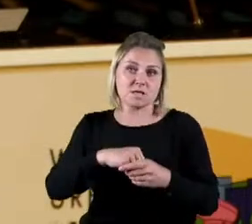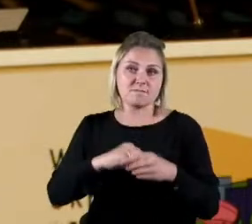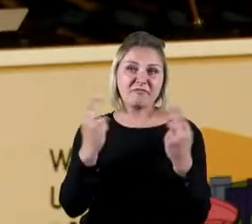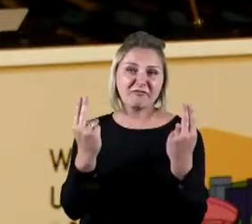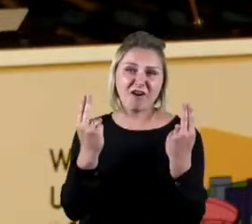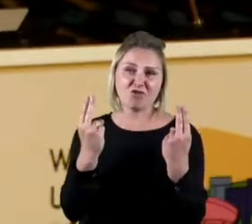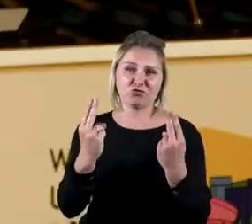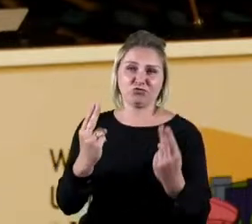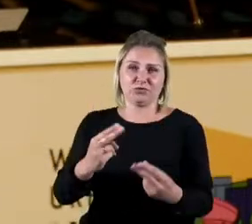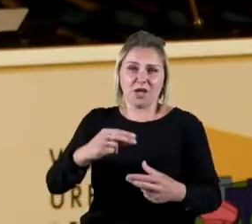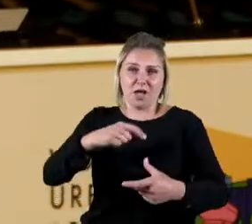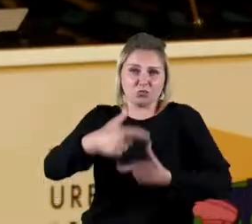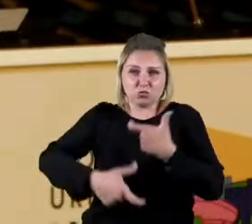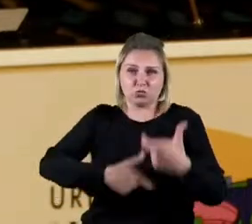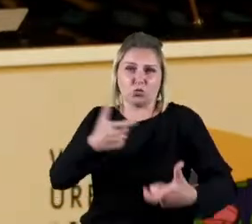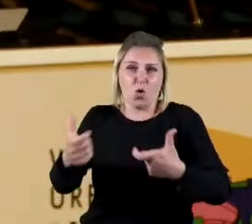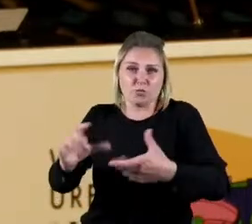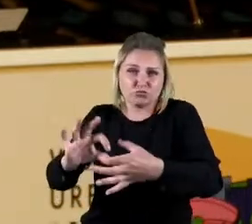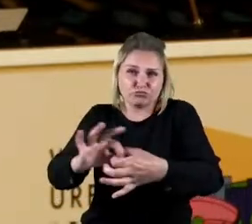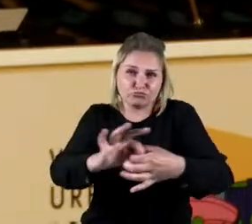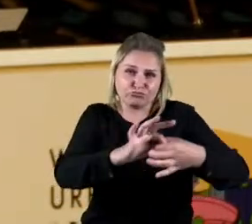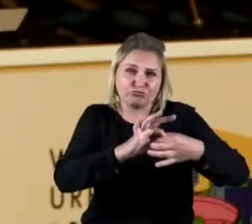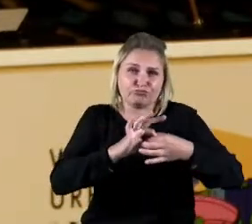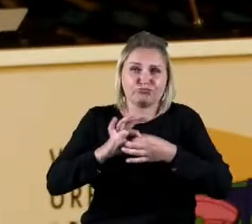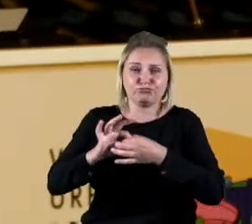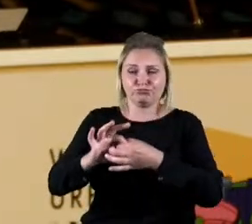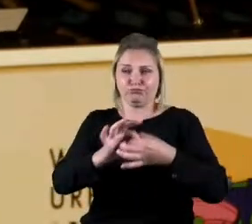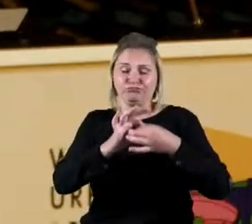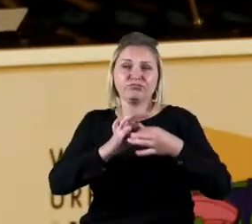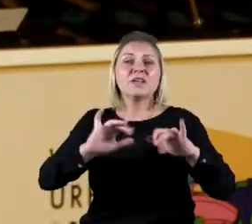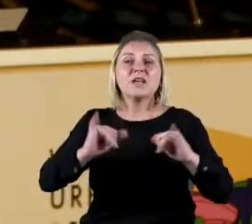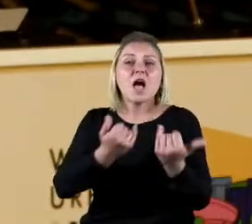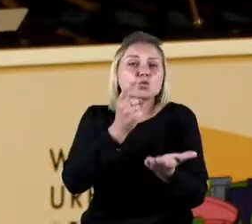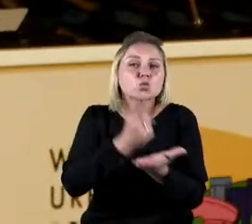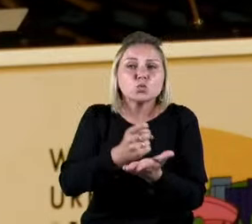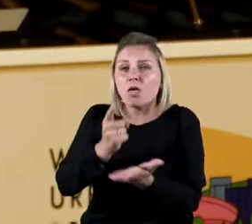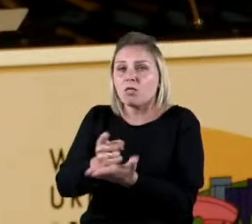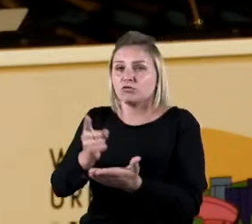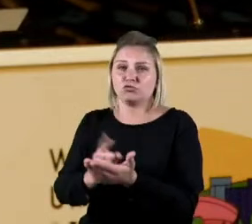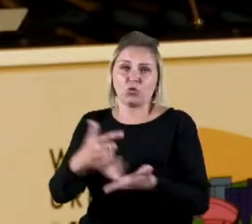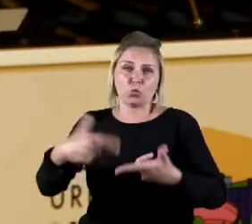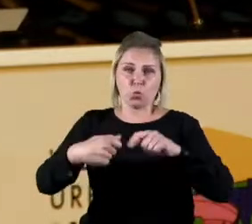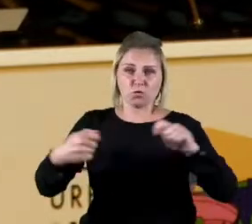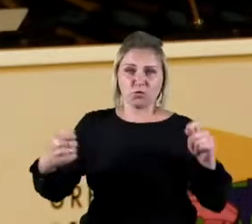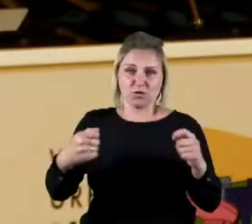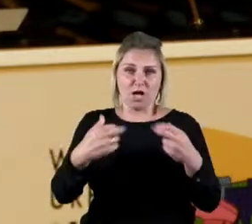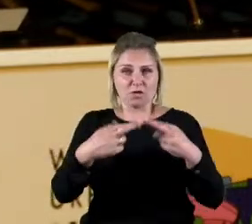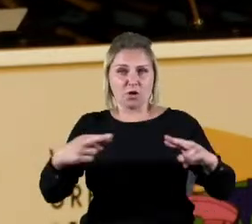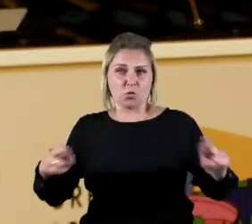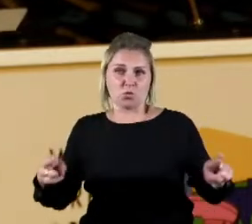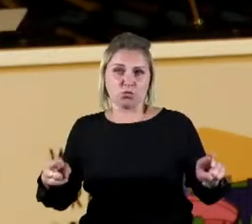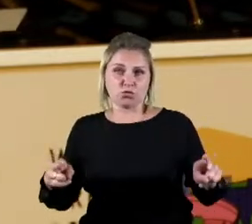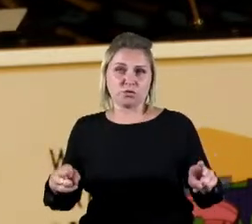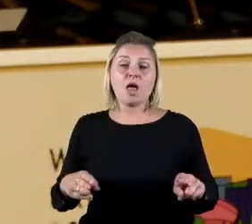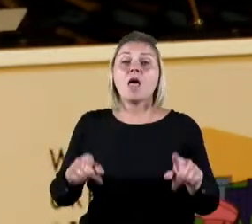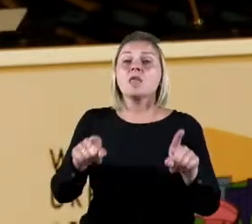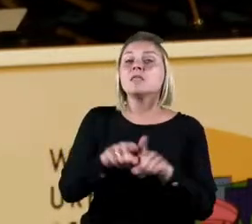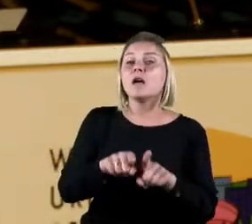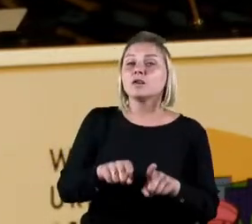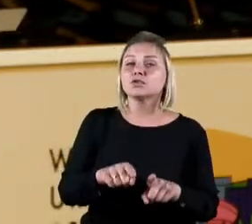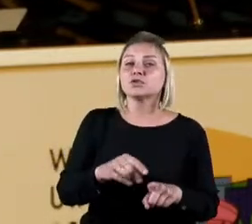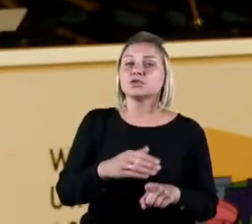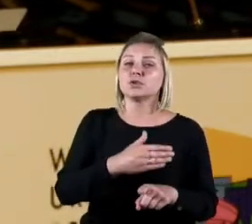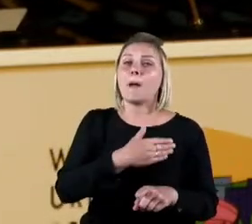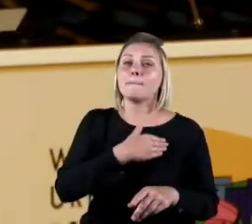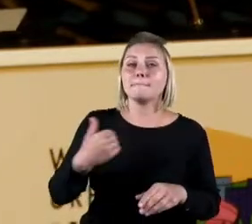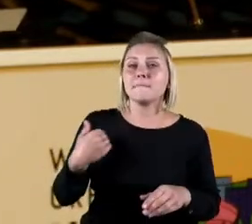generate effective and efficient responses and solutions. We identified digital gaps